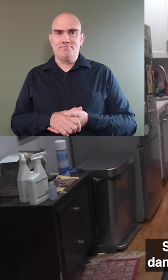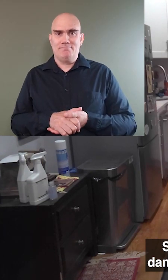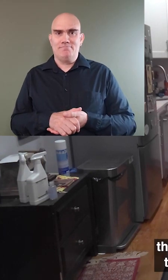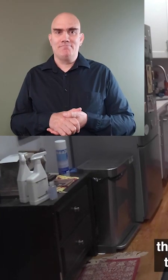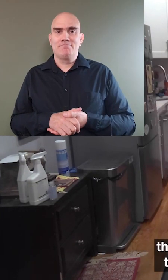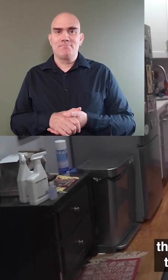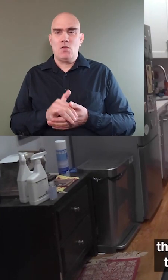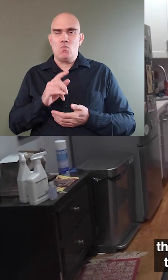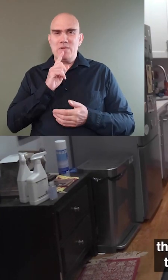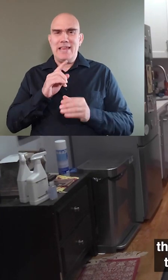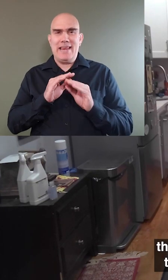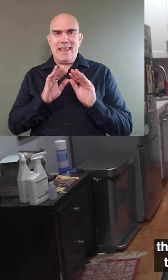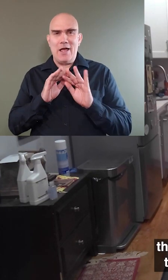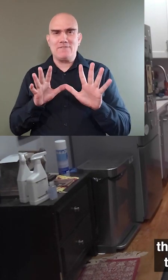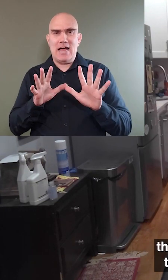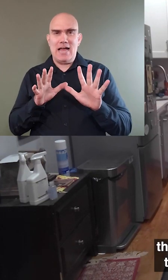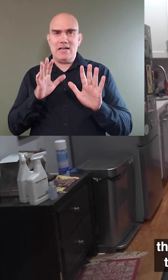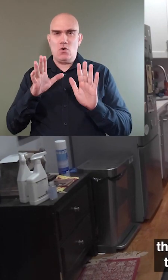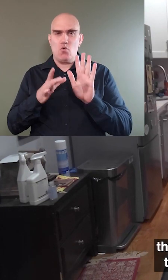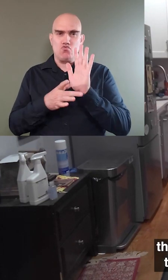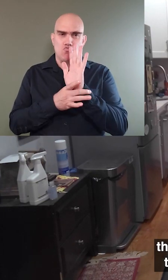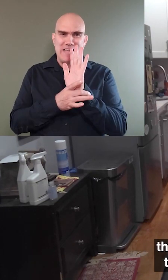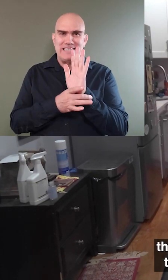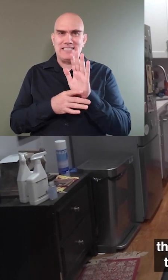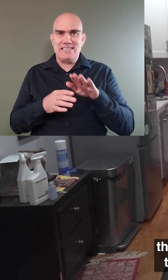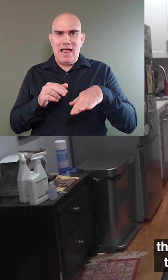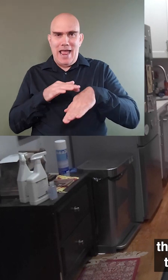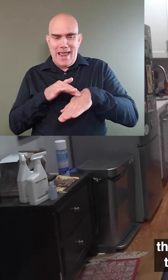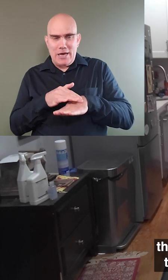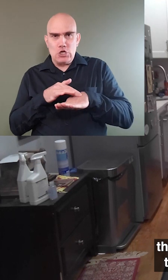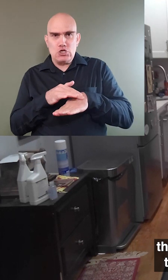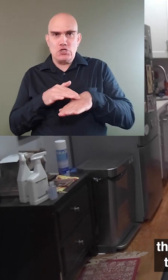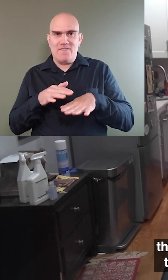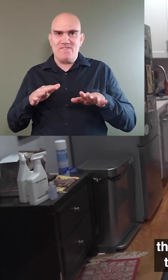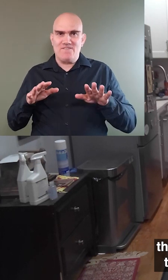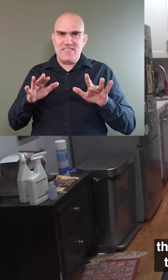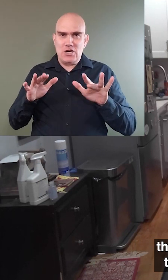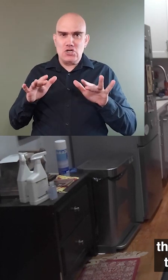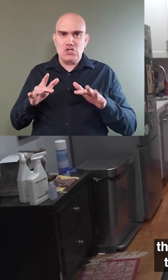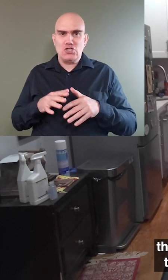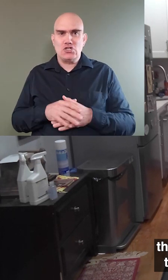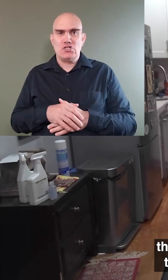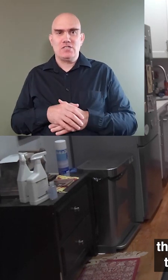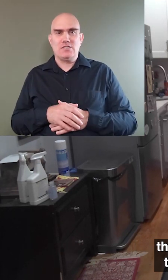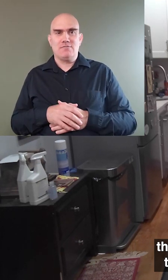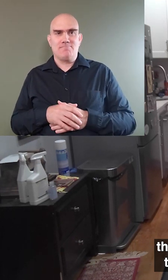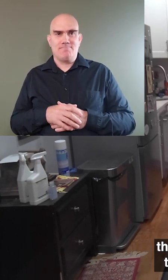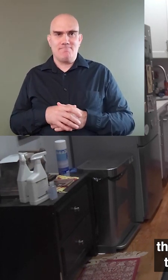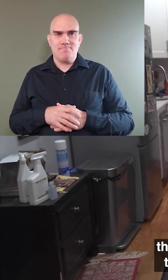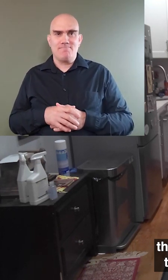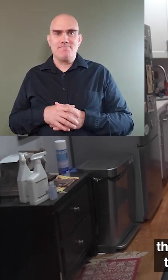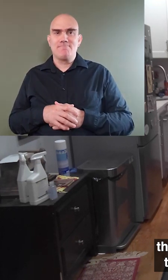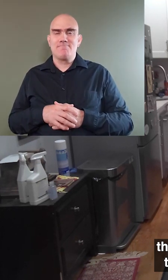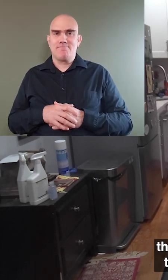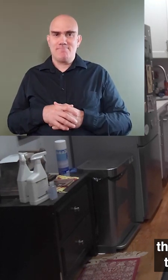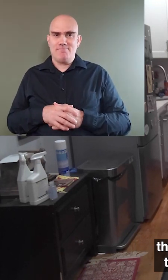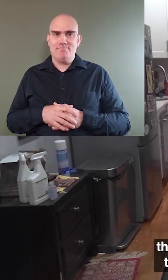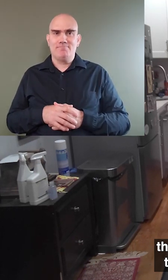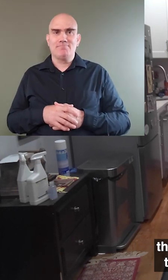movements that really clarify the wrist, the ankle, these